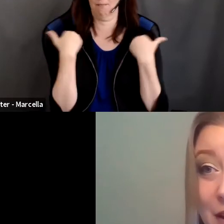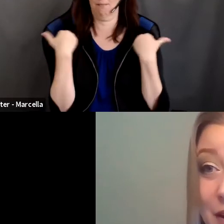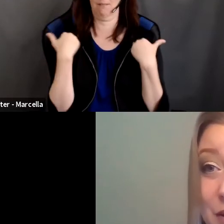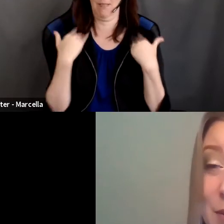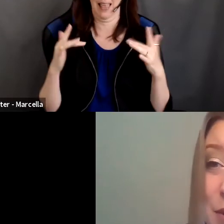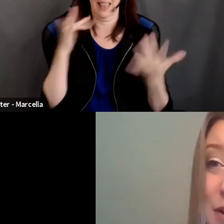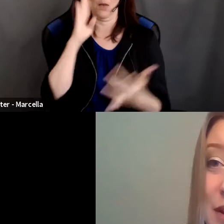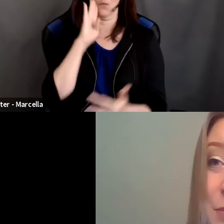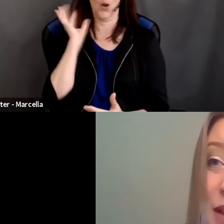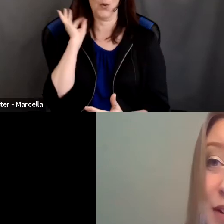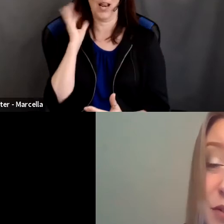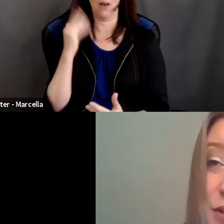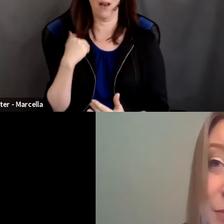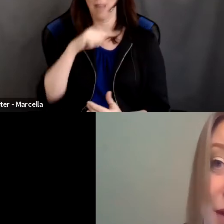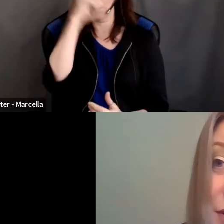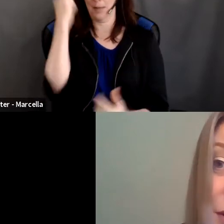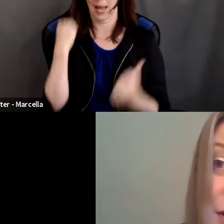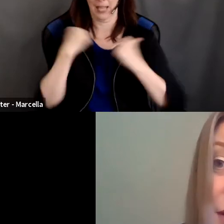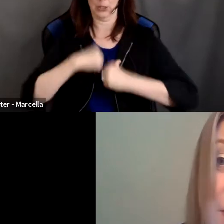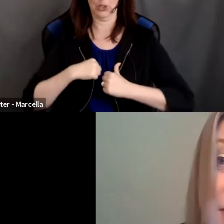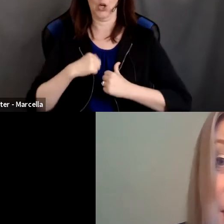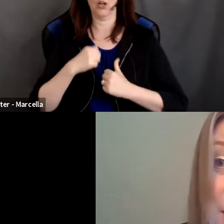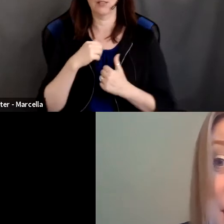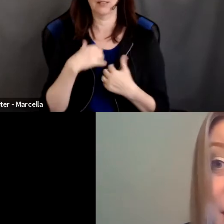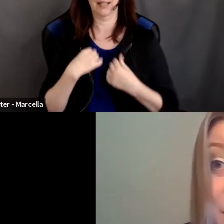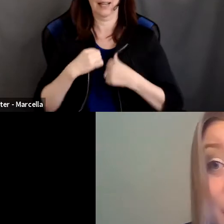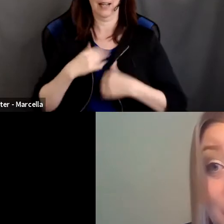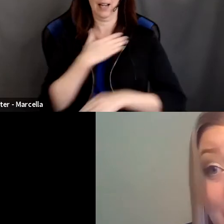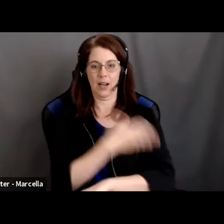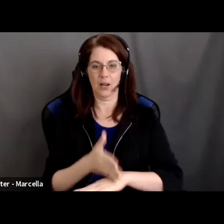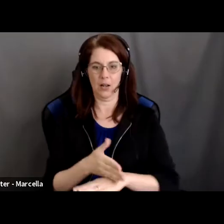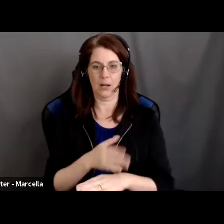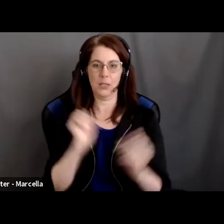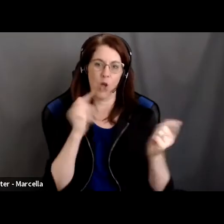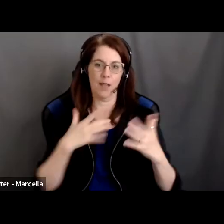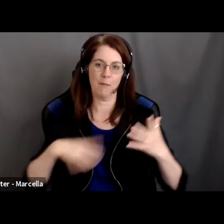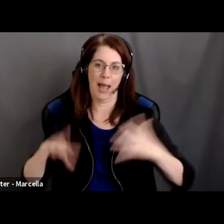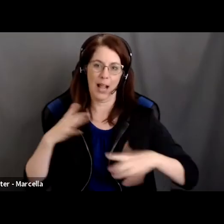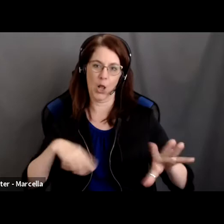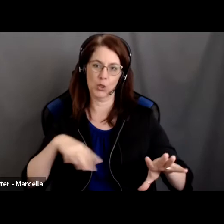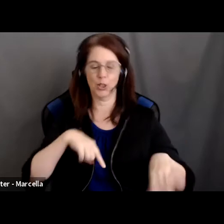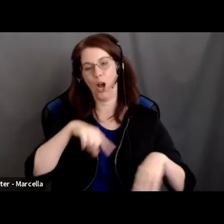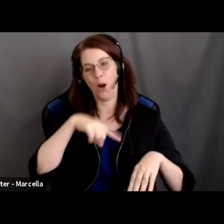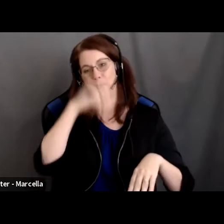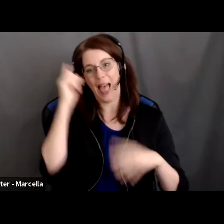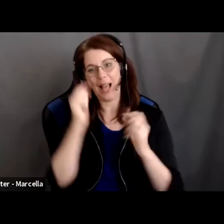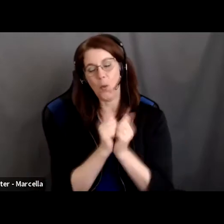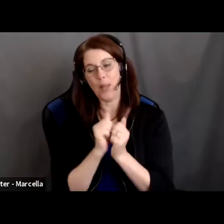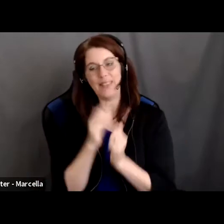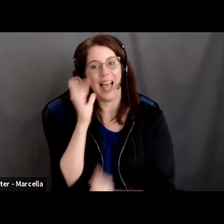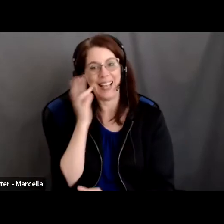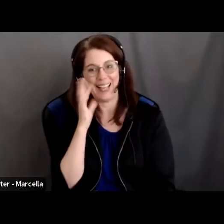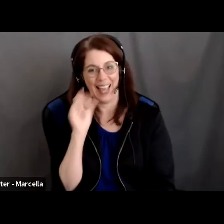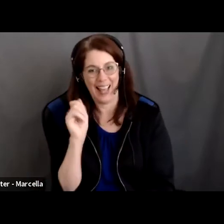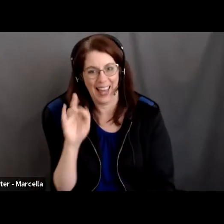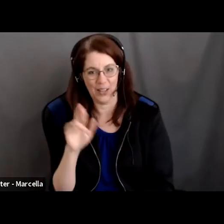brown hair, and I'm wearing a black shirt and black cardigan because all of my clothes are black and covered in cat hair. So a few